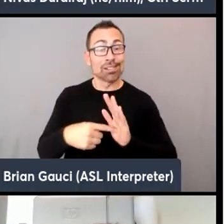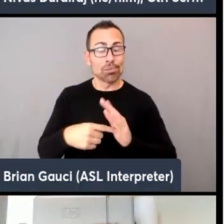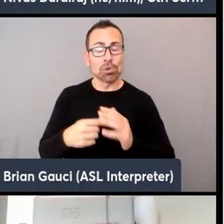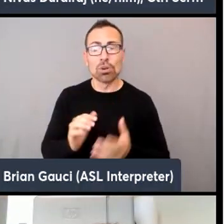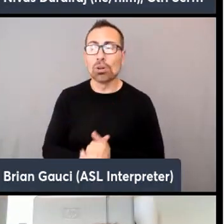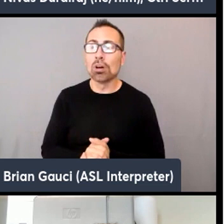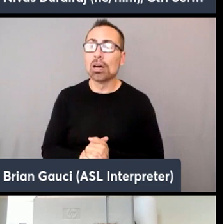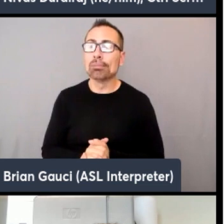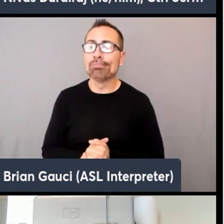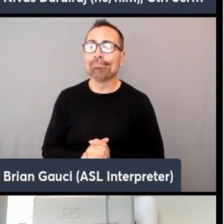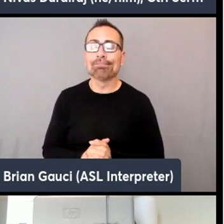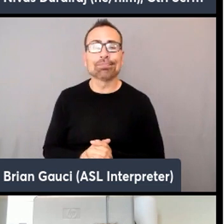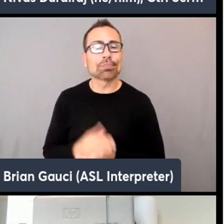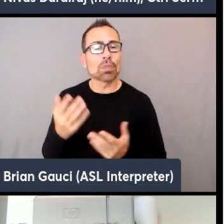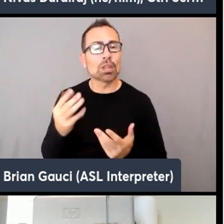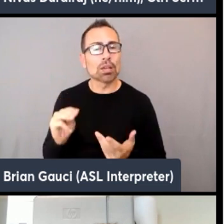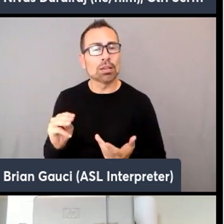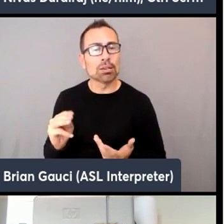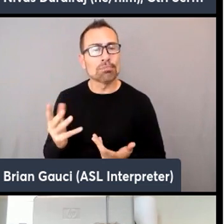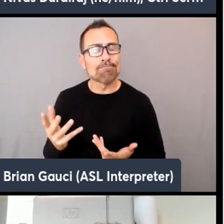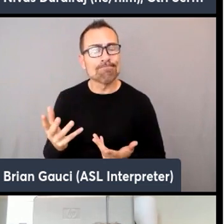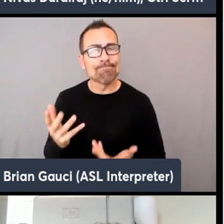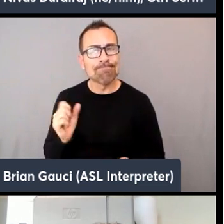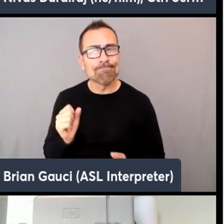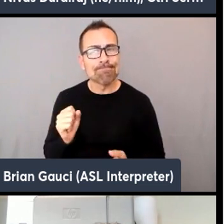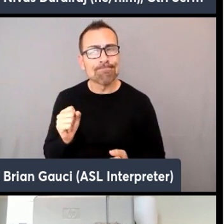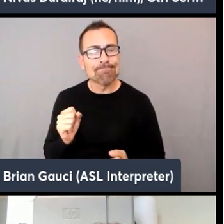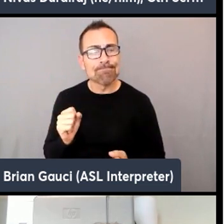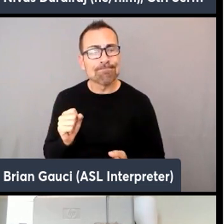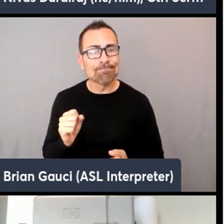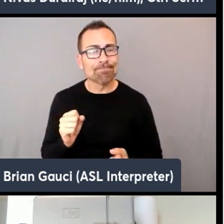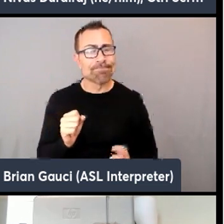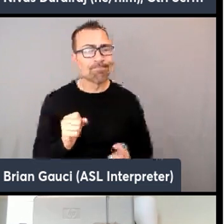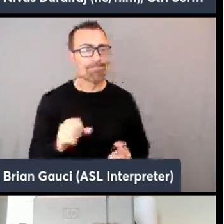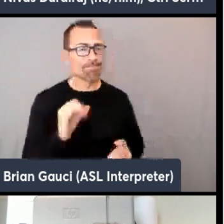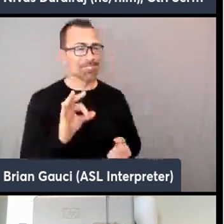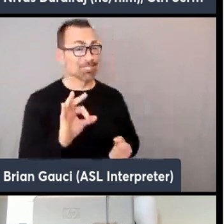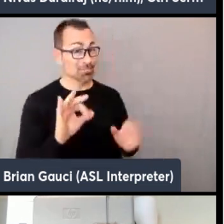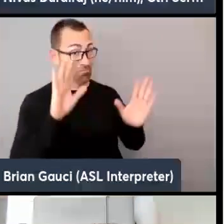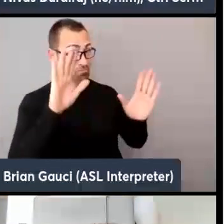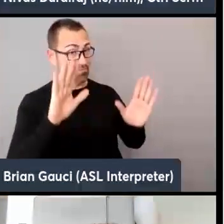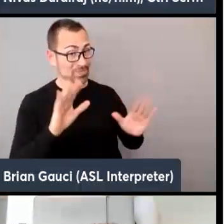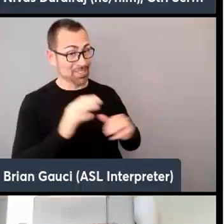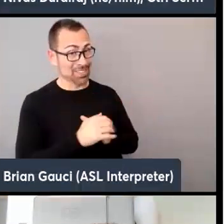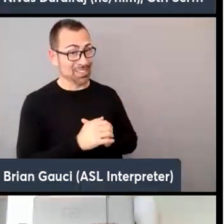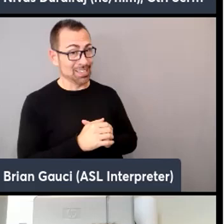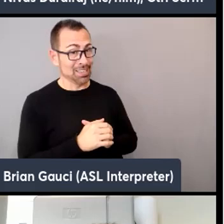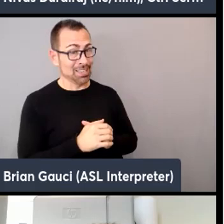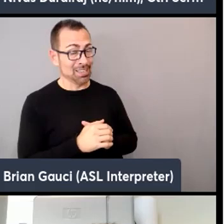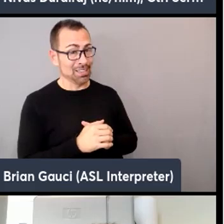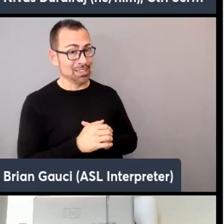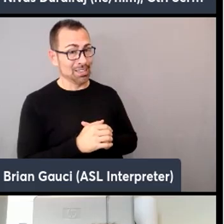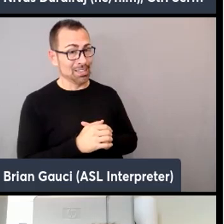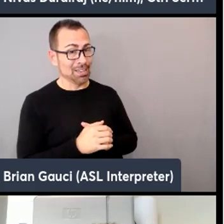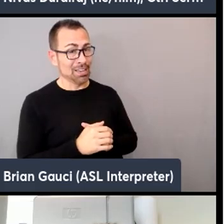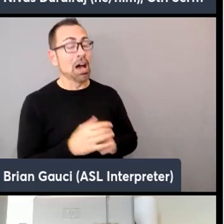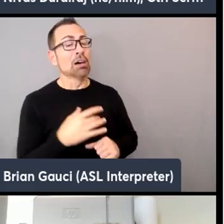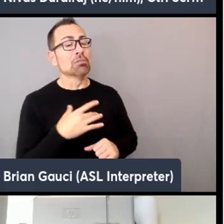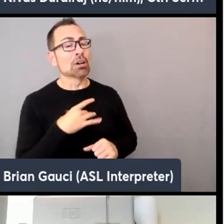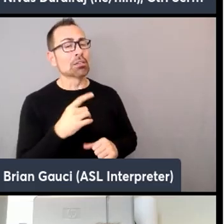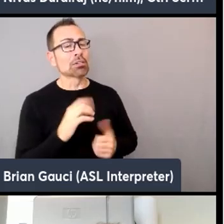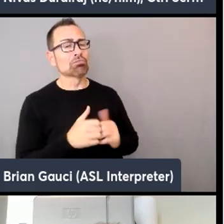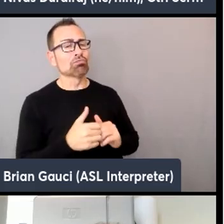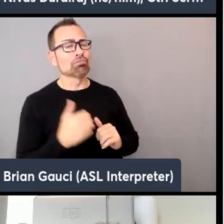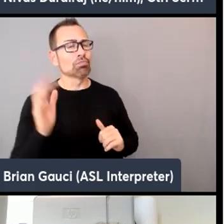you. No, that's great. Yeah, Yeah, it's. I liked how earlier